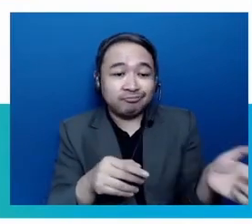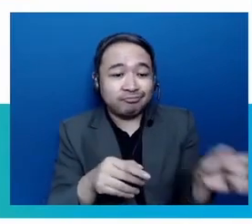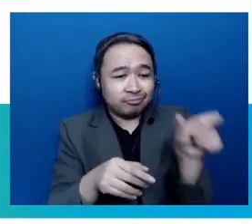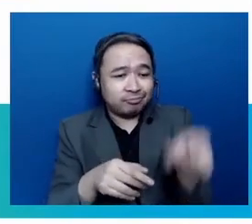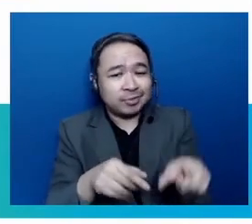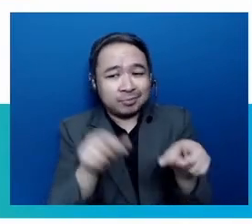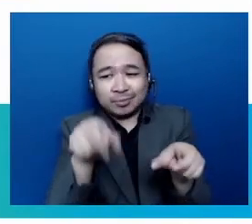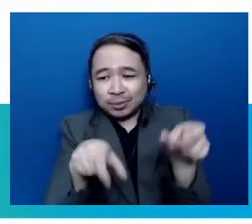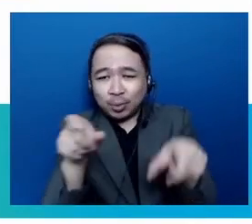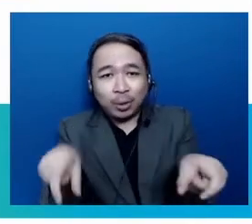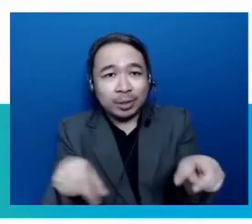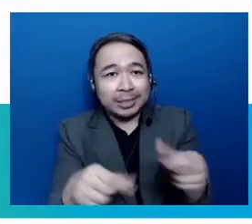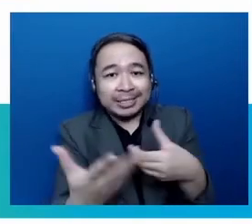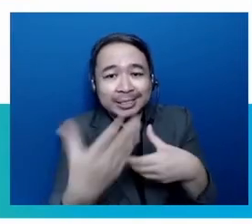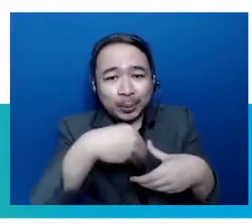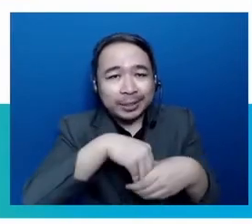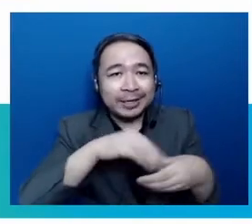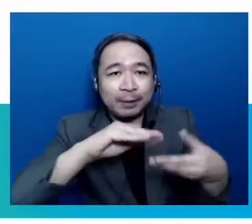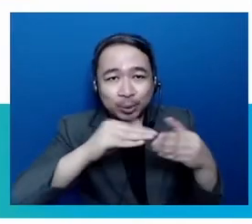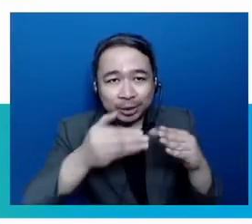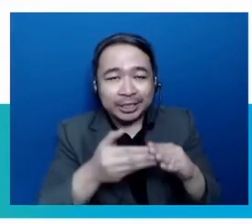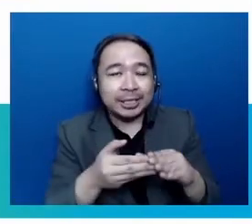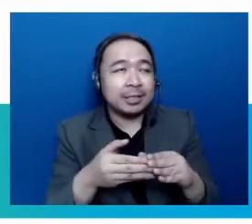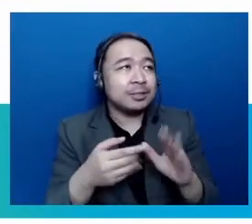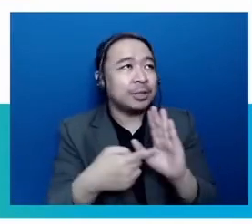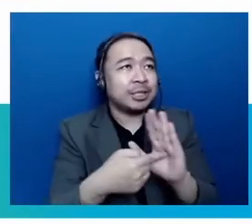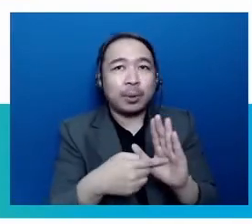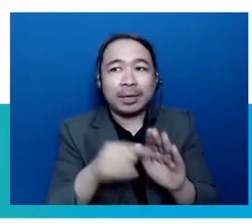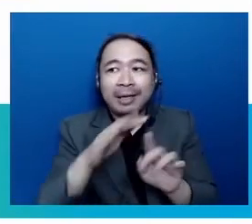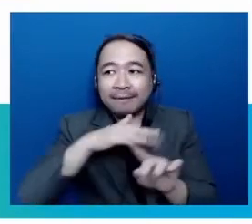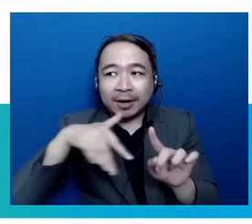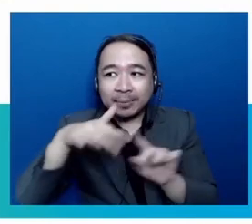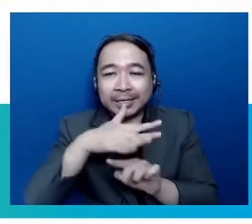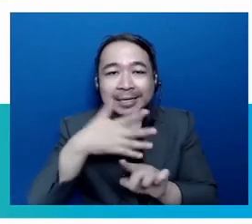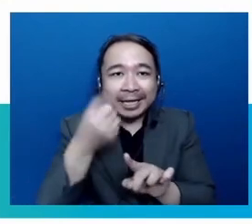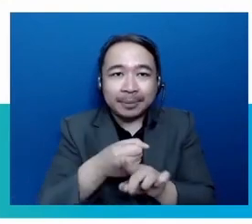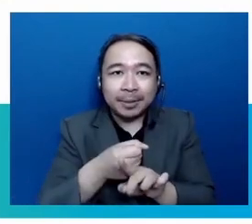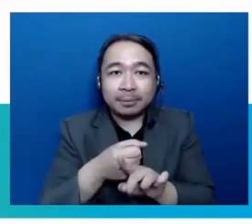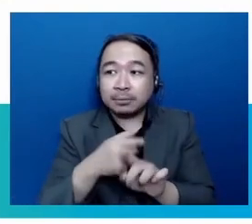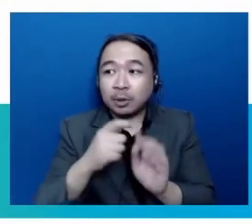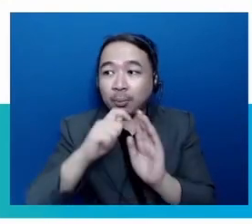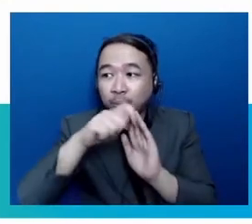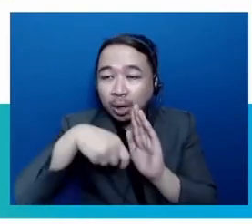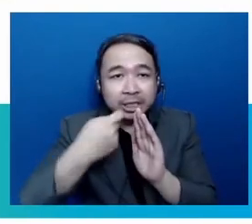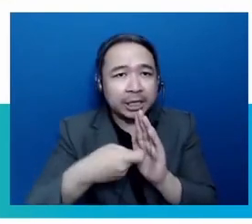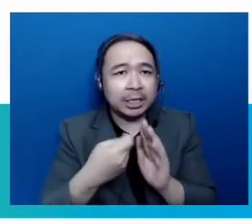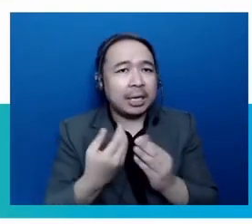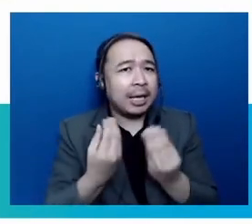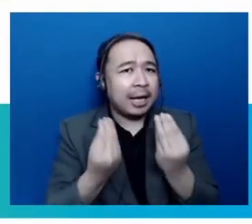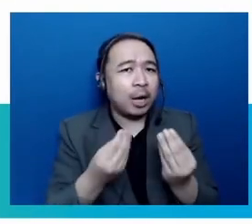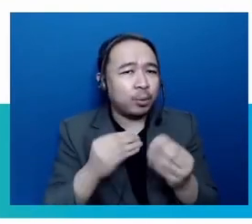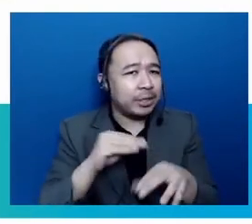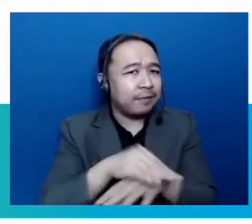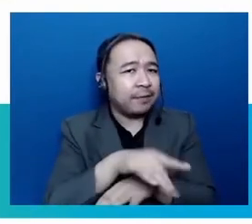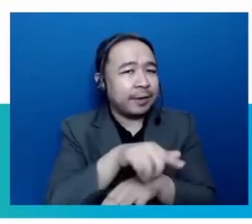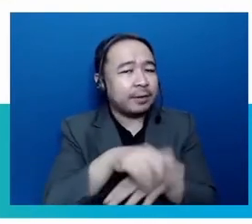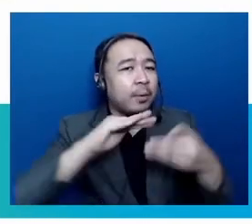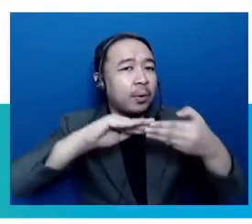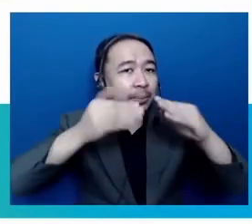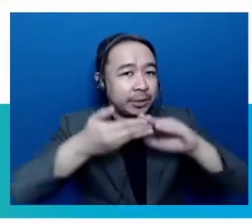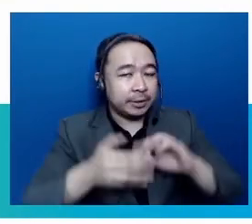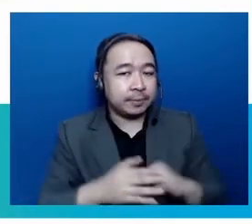impact, resettlement, on a project-by-project basis. What we are